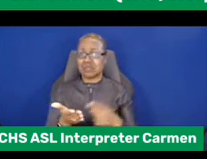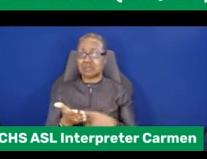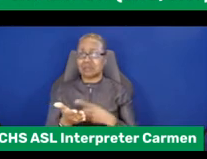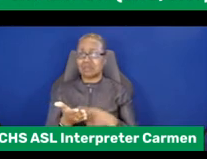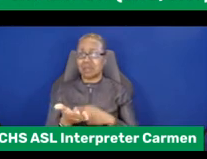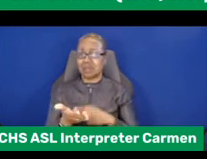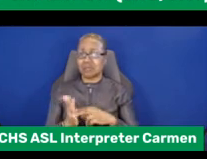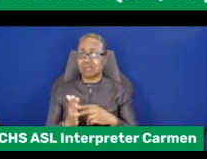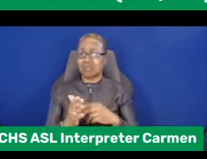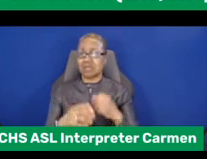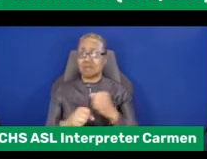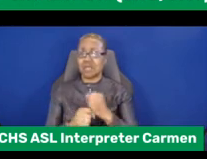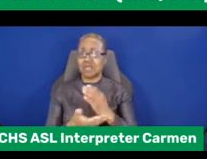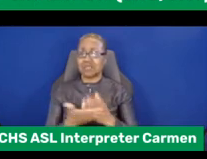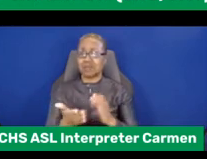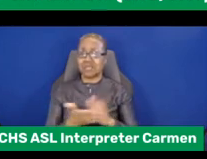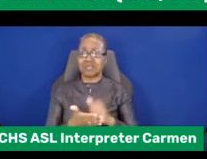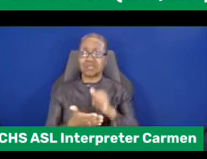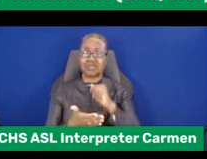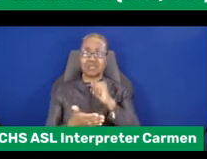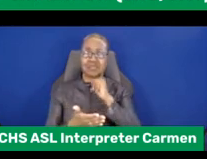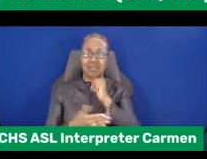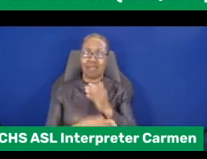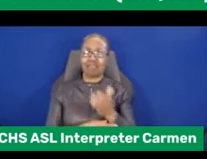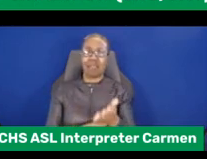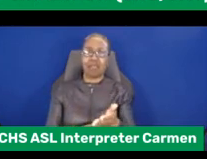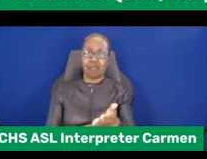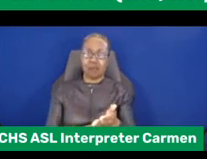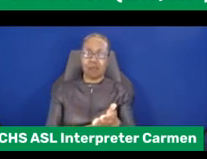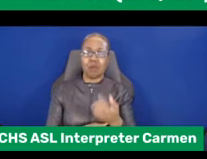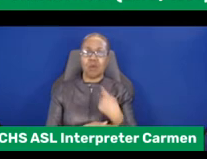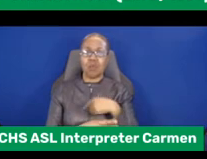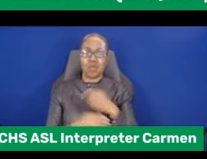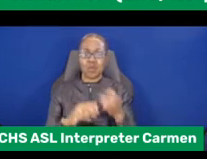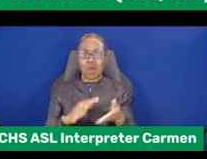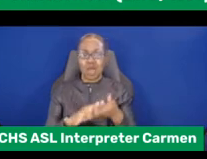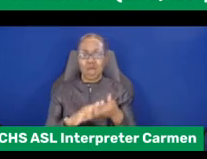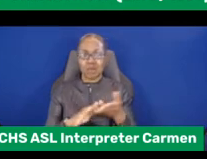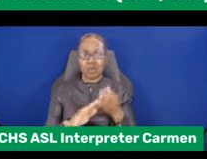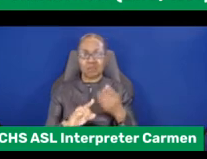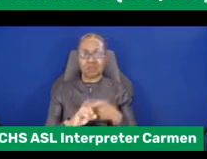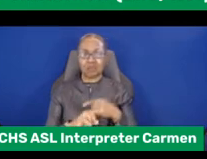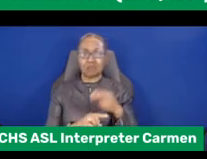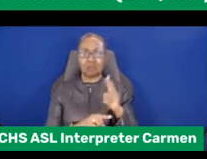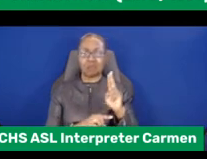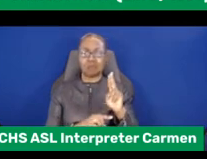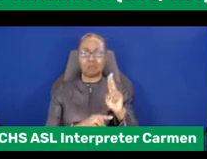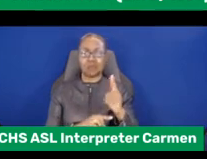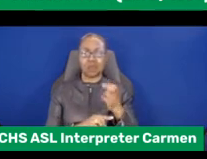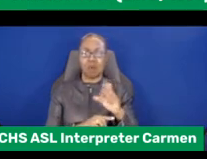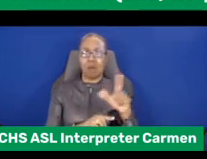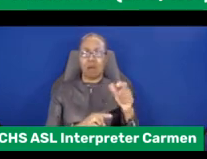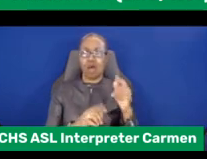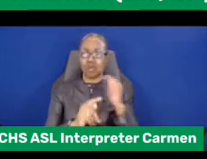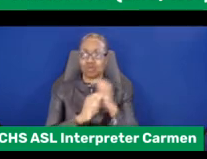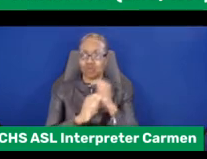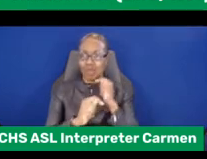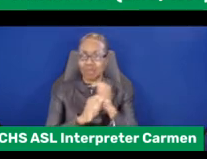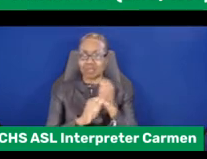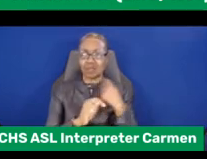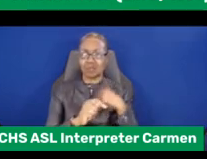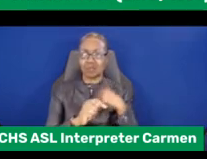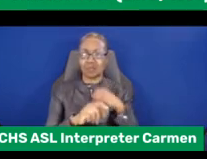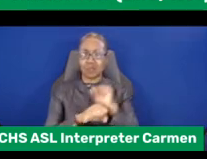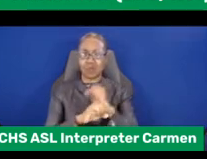that isn't out there. And so we were operating out of U-Hauls, for example, and we were operating out